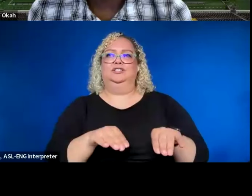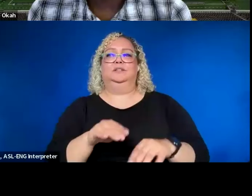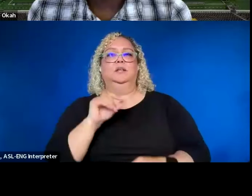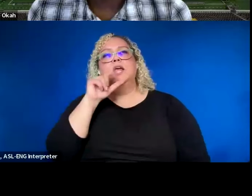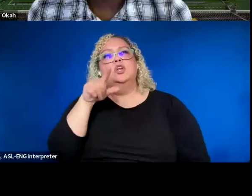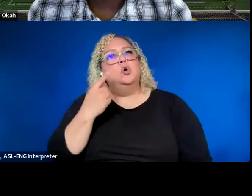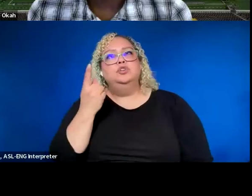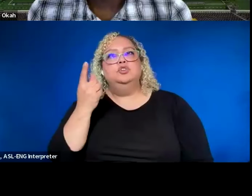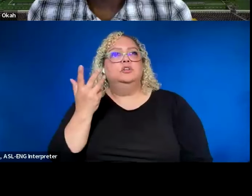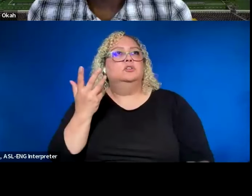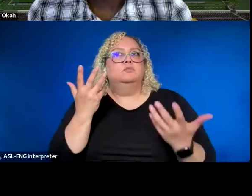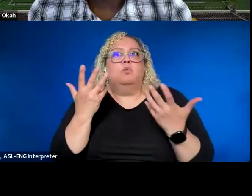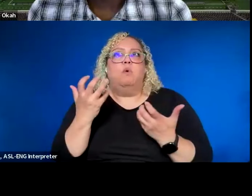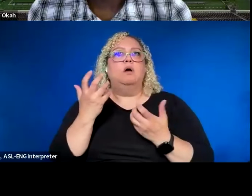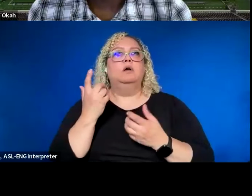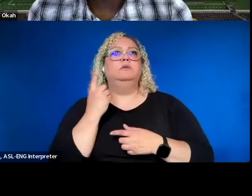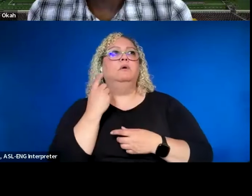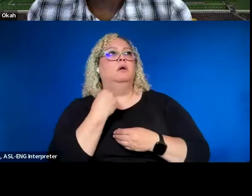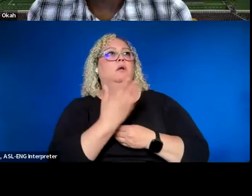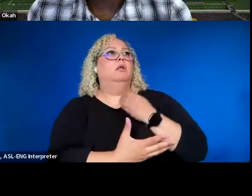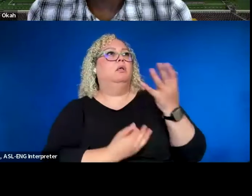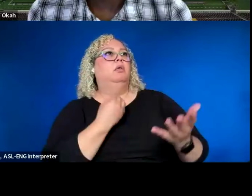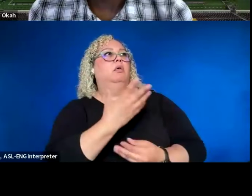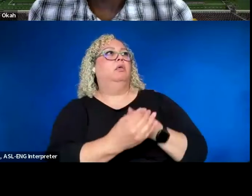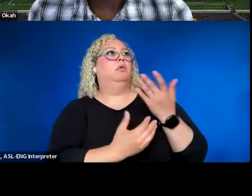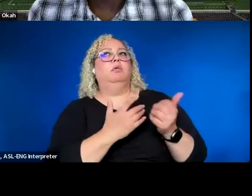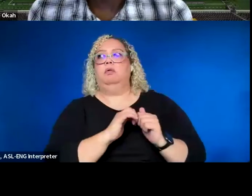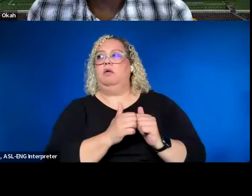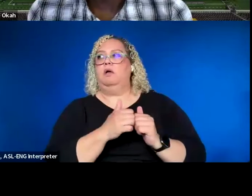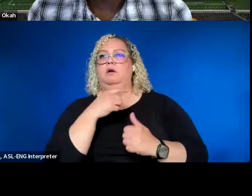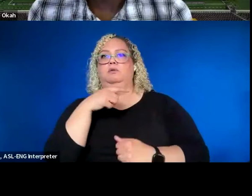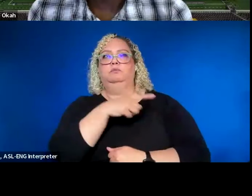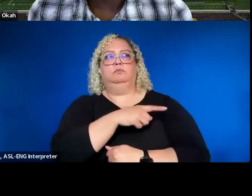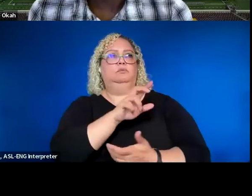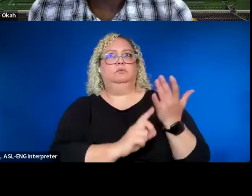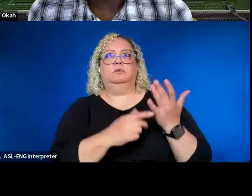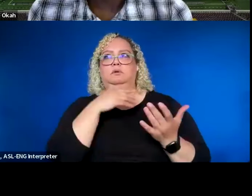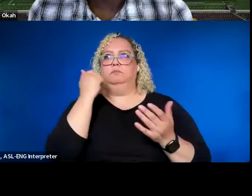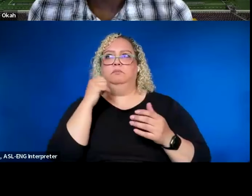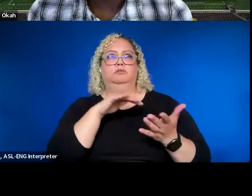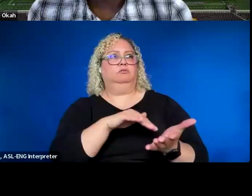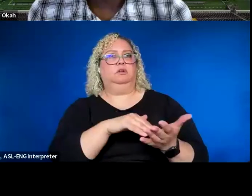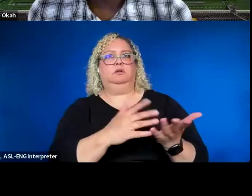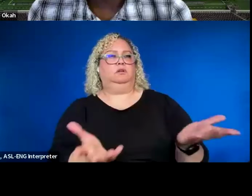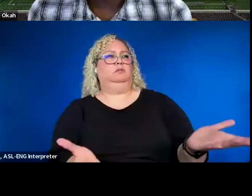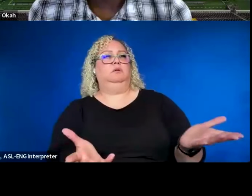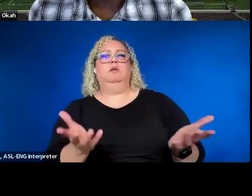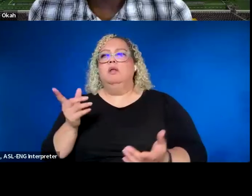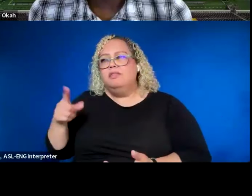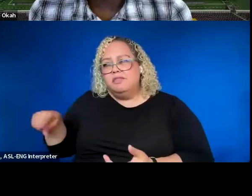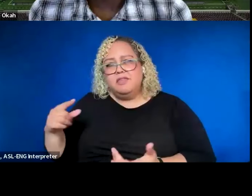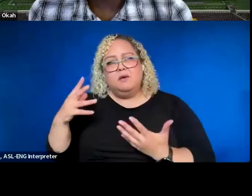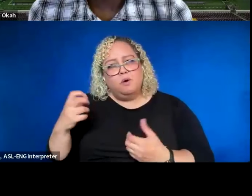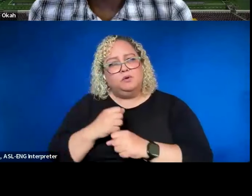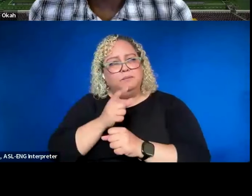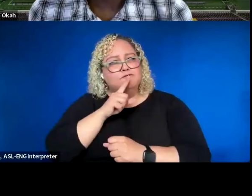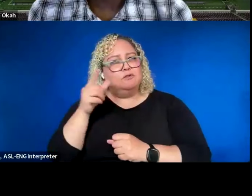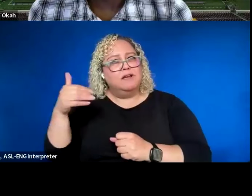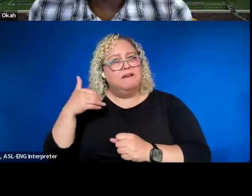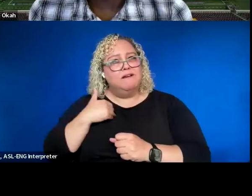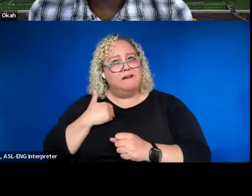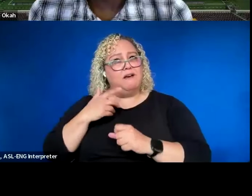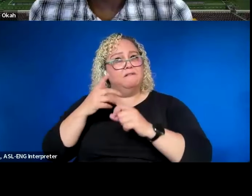provide input on how do I design a study better. They would like help making sure they have talking points when they go to the